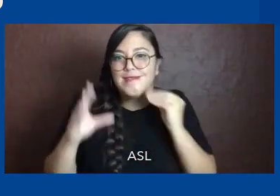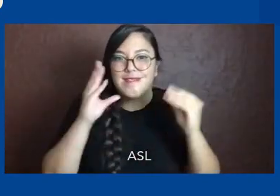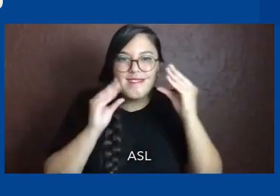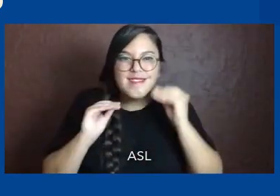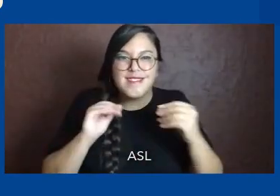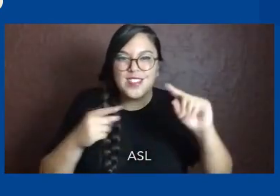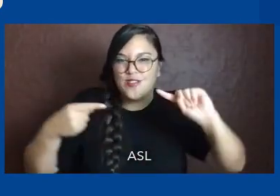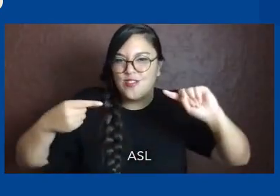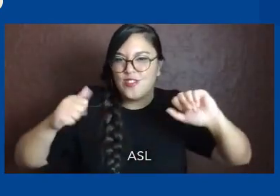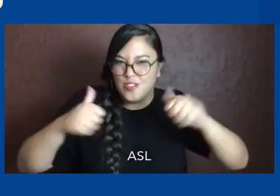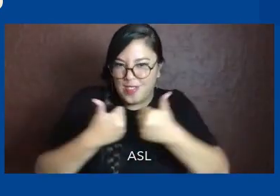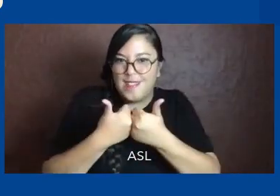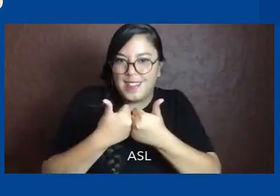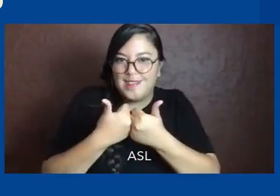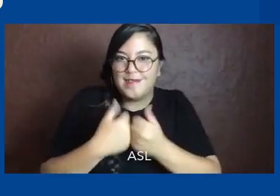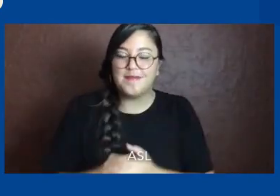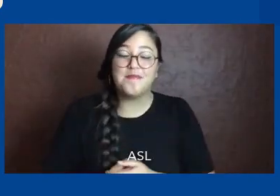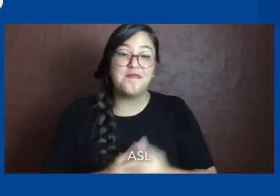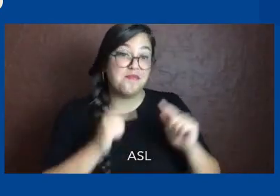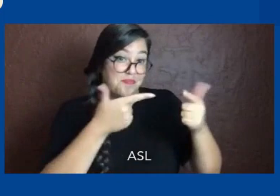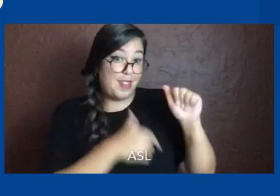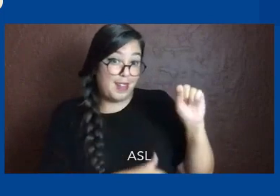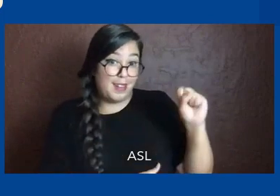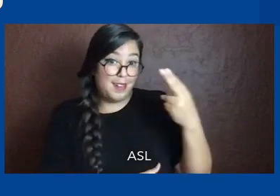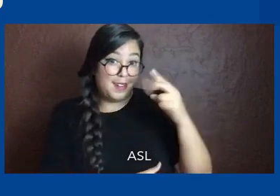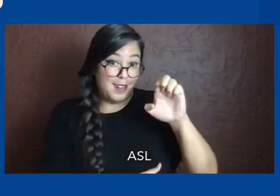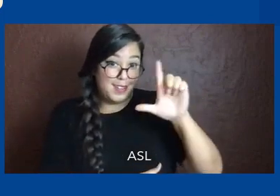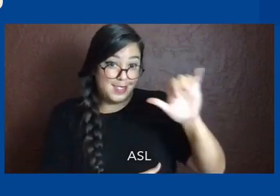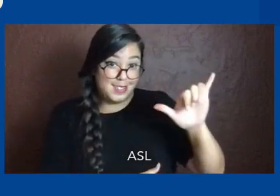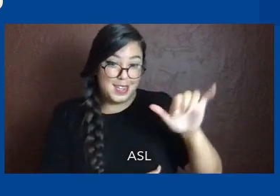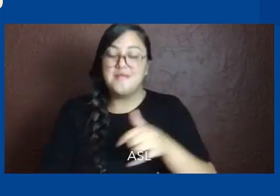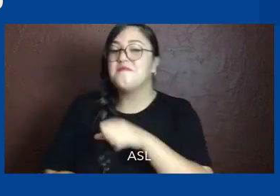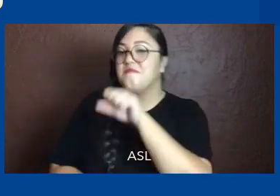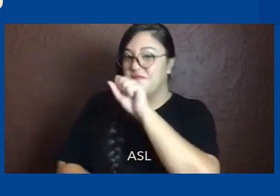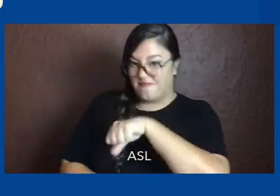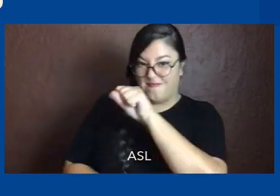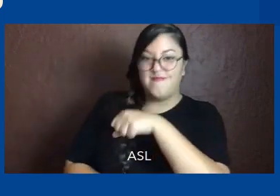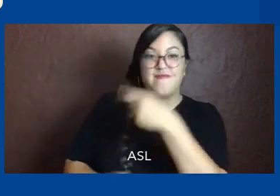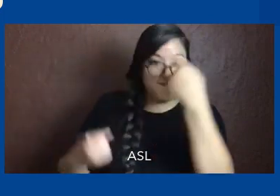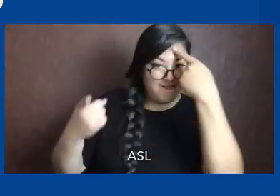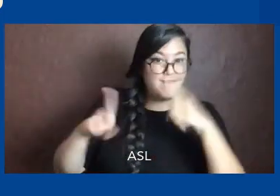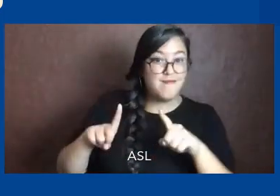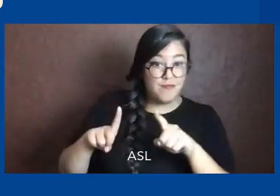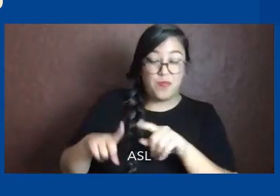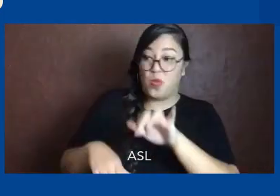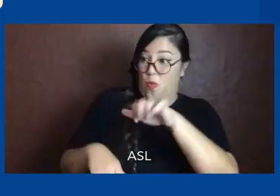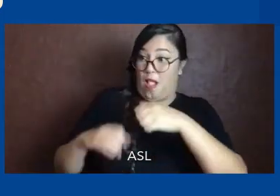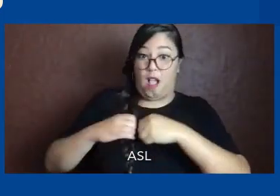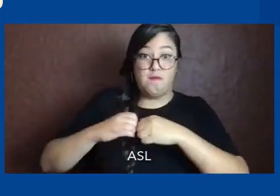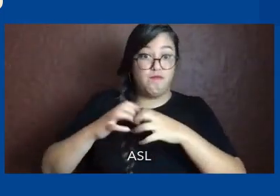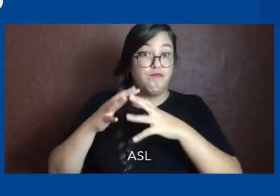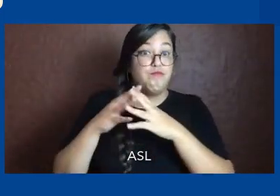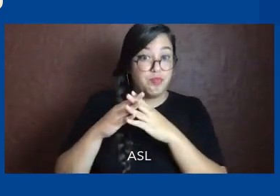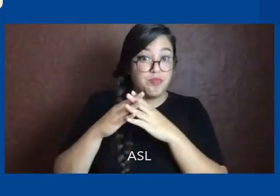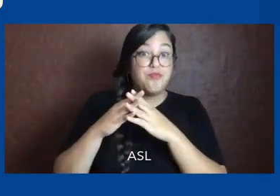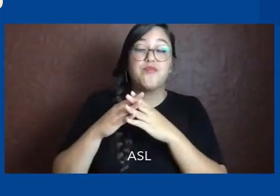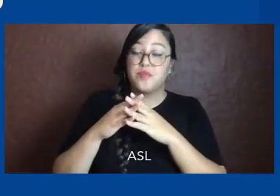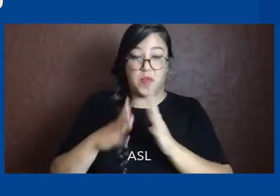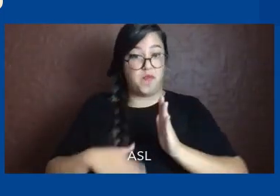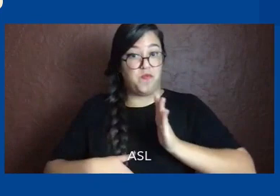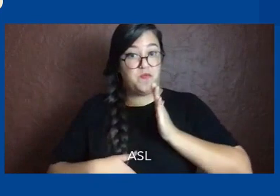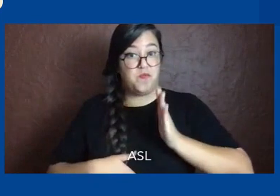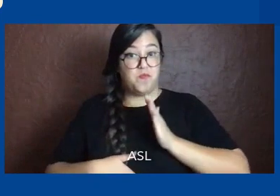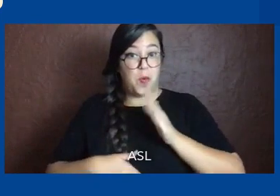So this is Ashley, and so from that moment, we came together officially as the